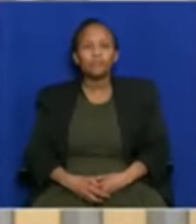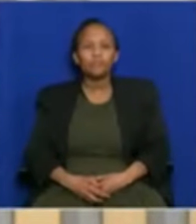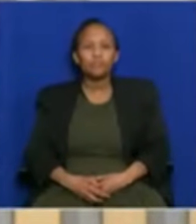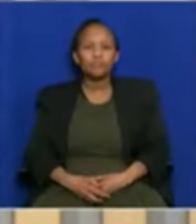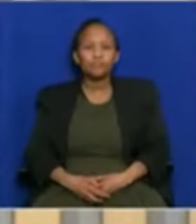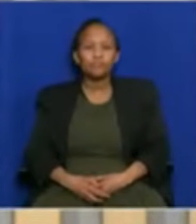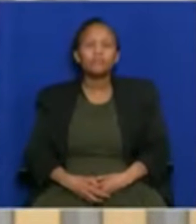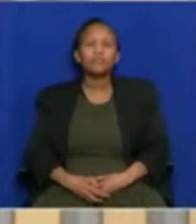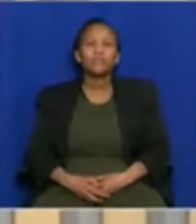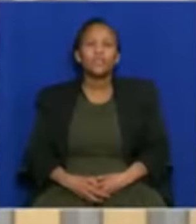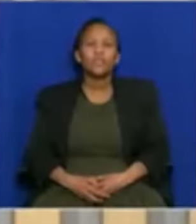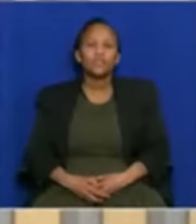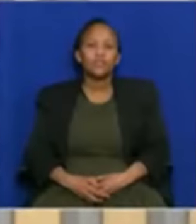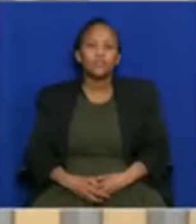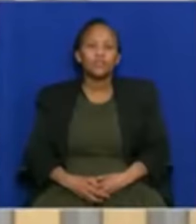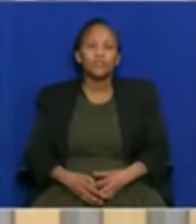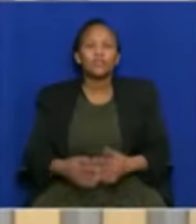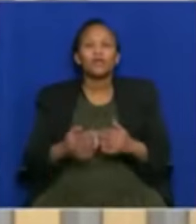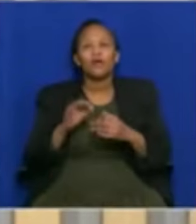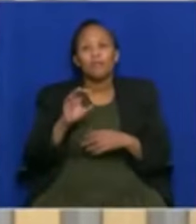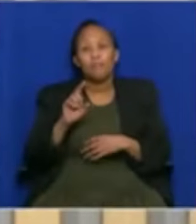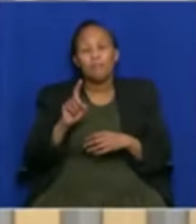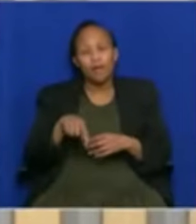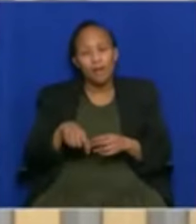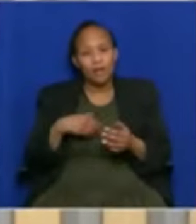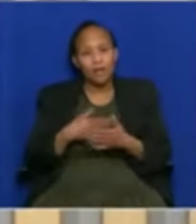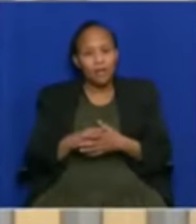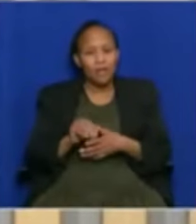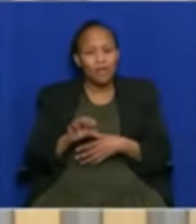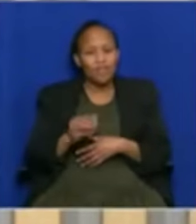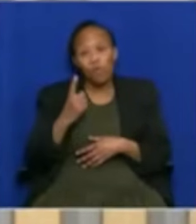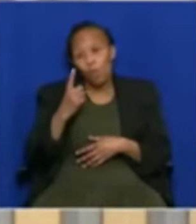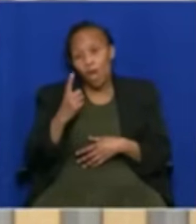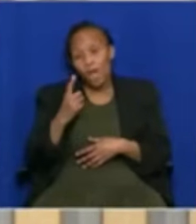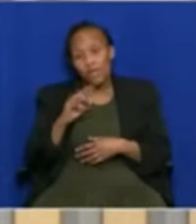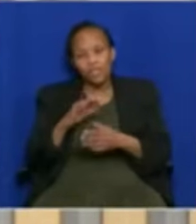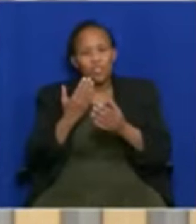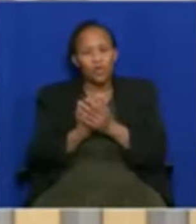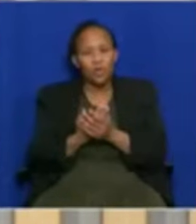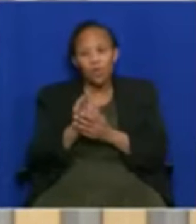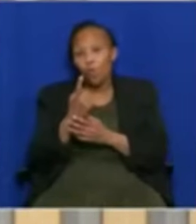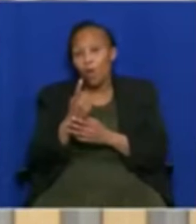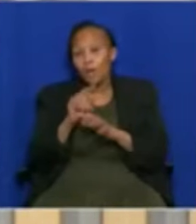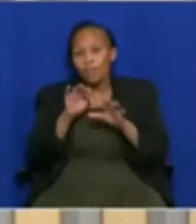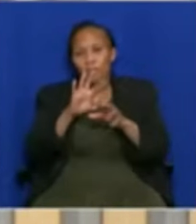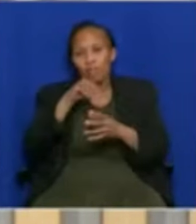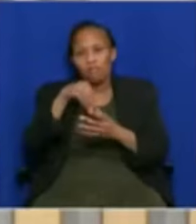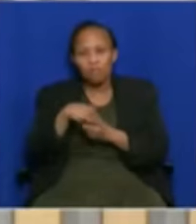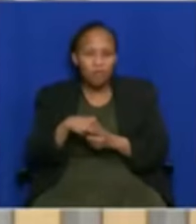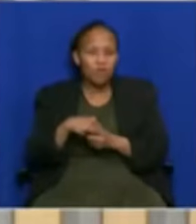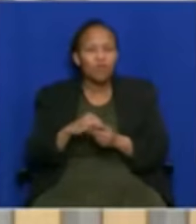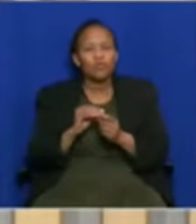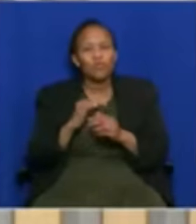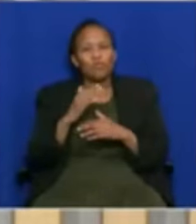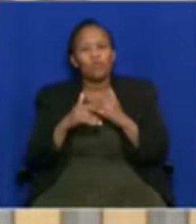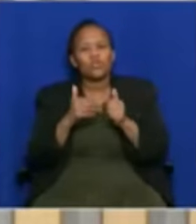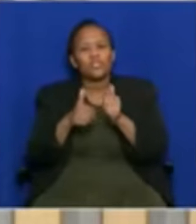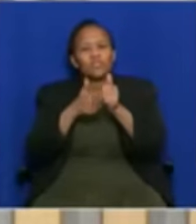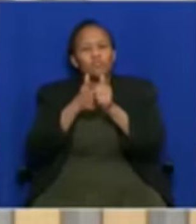where a few people are implicated in with regarding to manipulation of processes. But